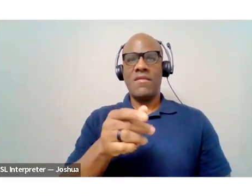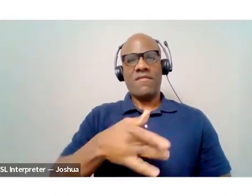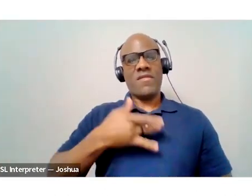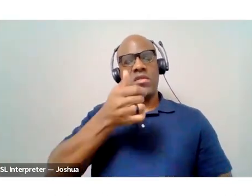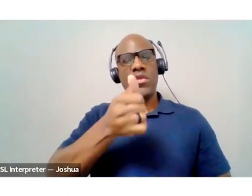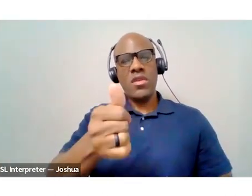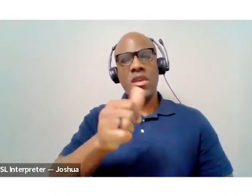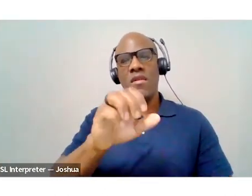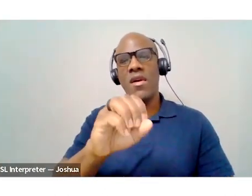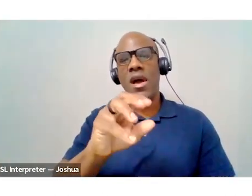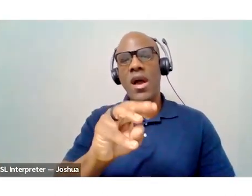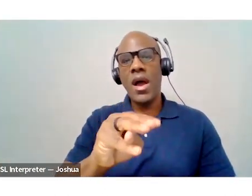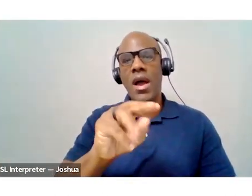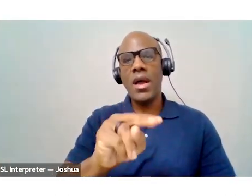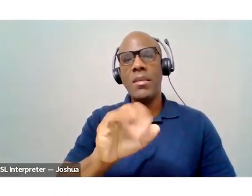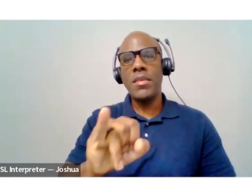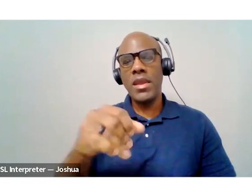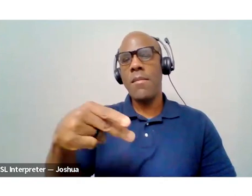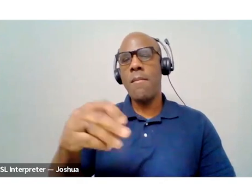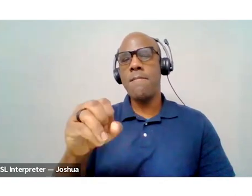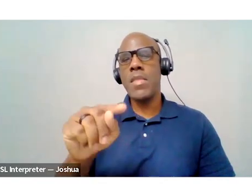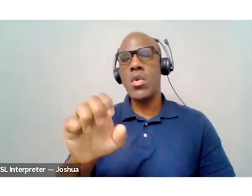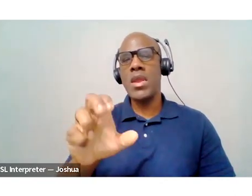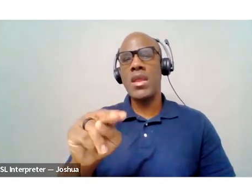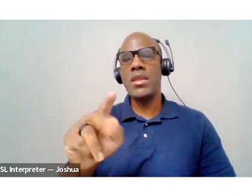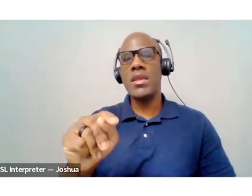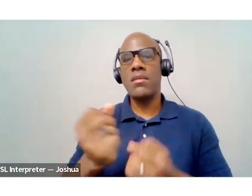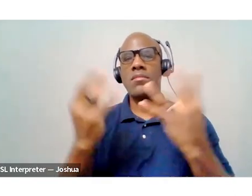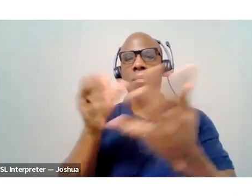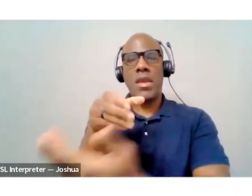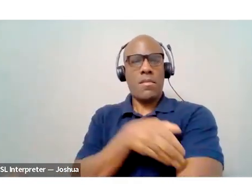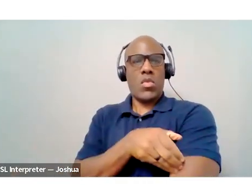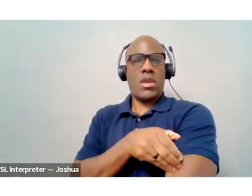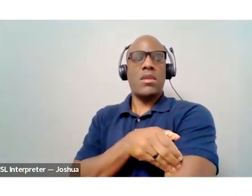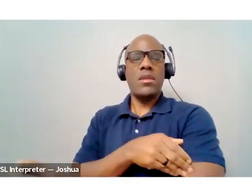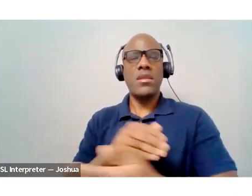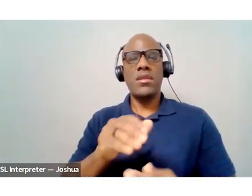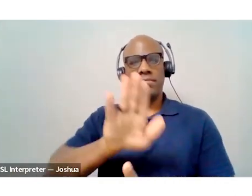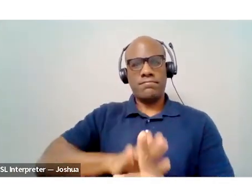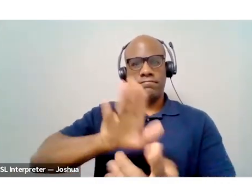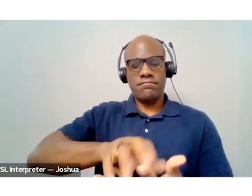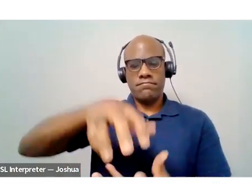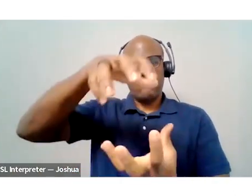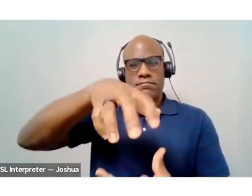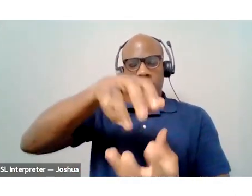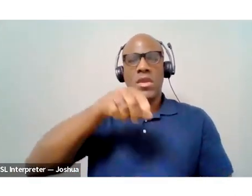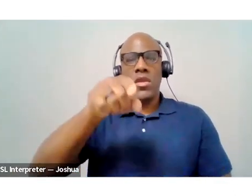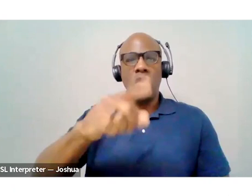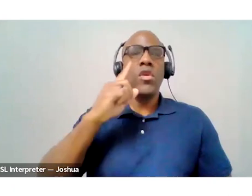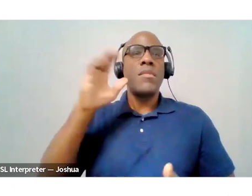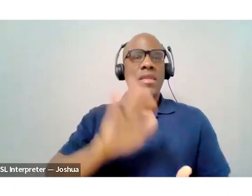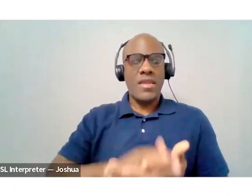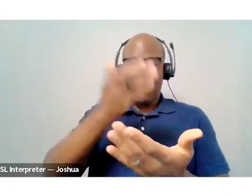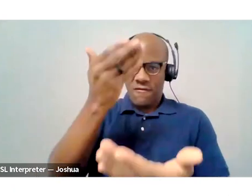so disconnected from the world of the divine, from the world of the created. You believe, in fact, that